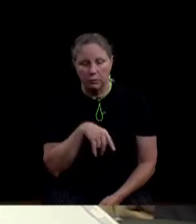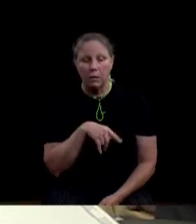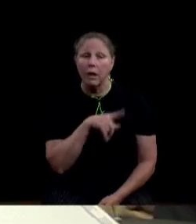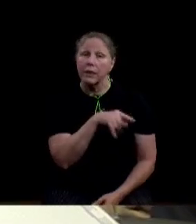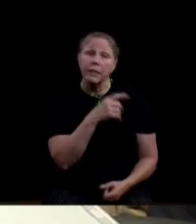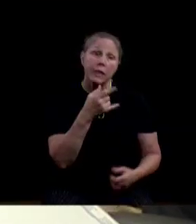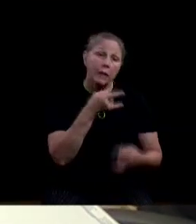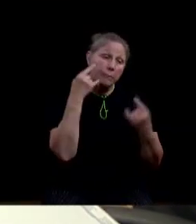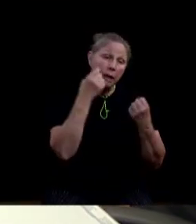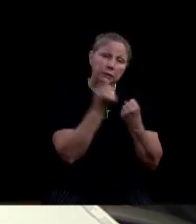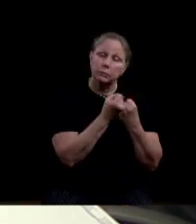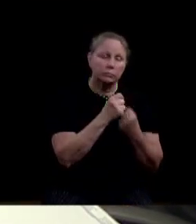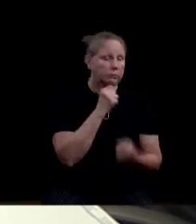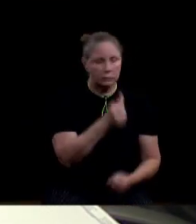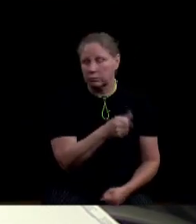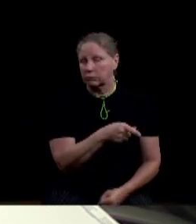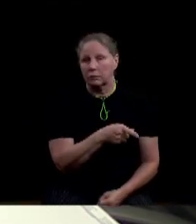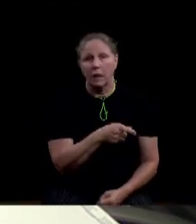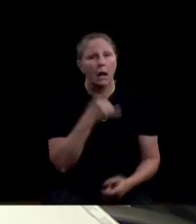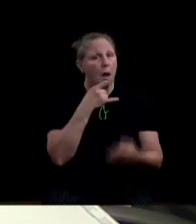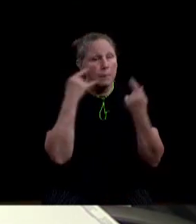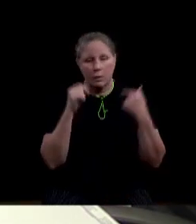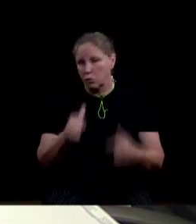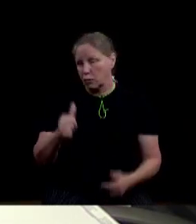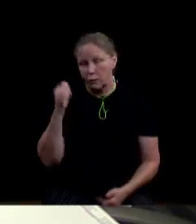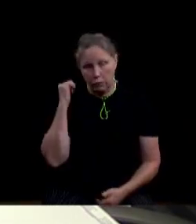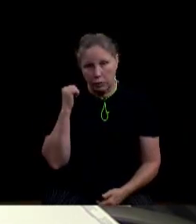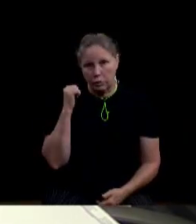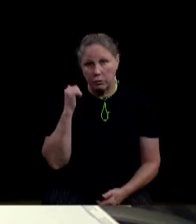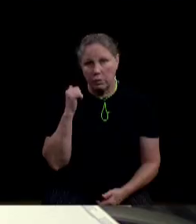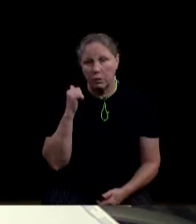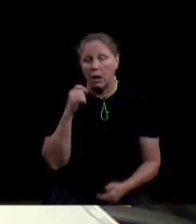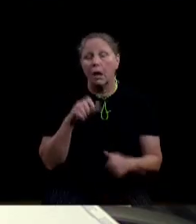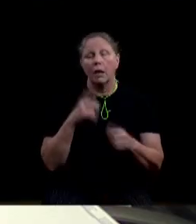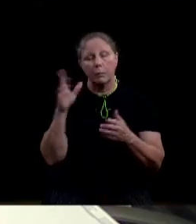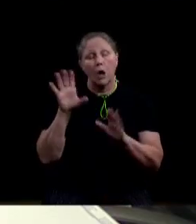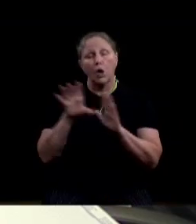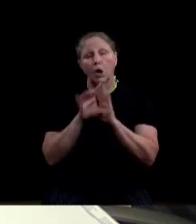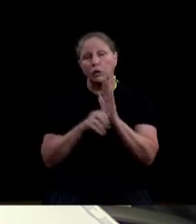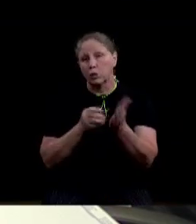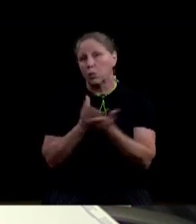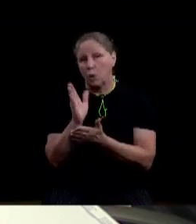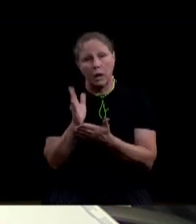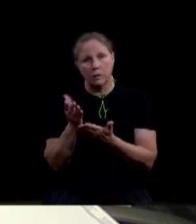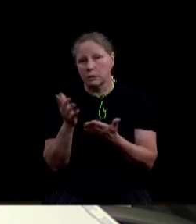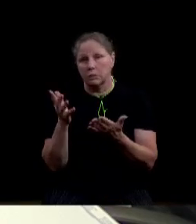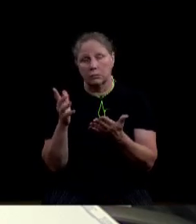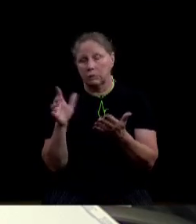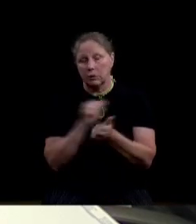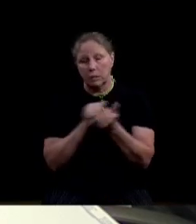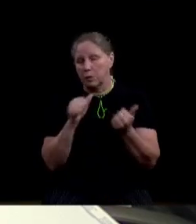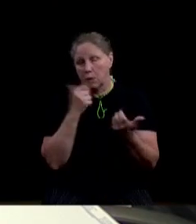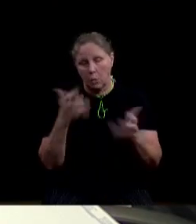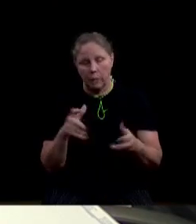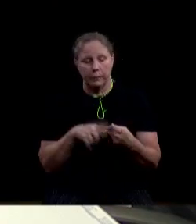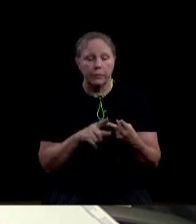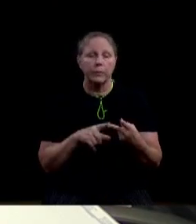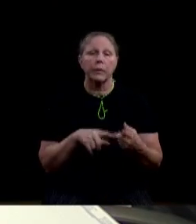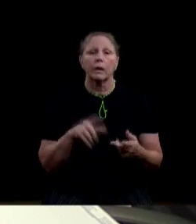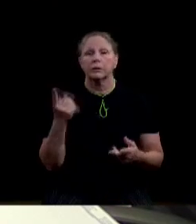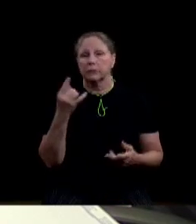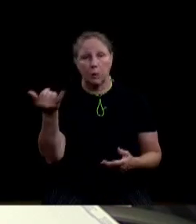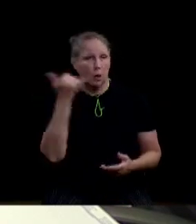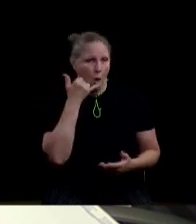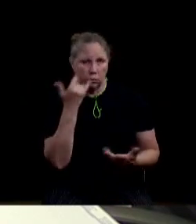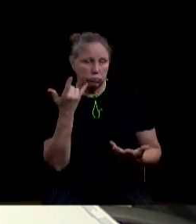mask. It violates constitutional rights. An anonymous called. I am from Waco and my whole